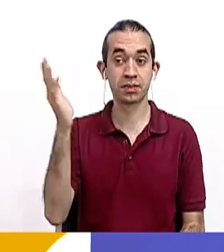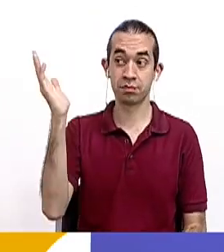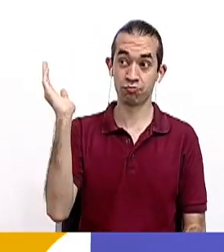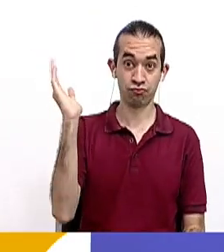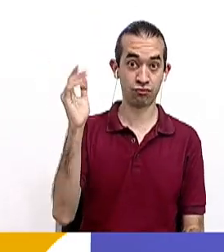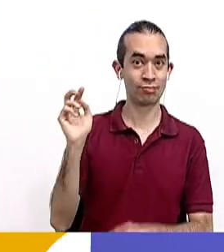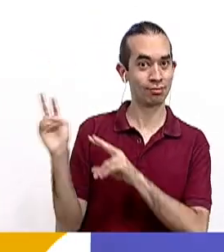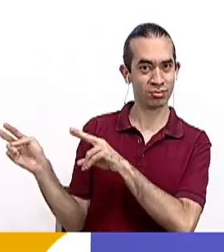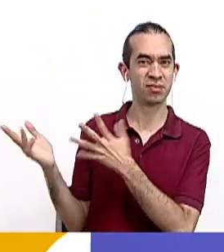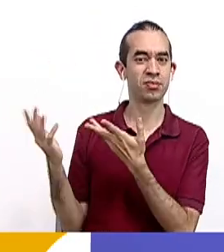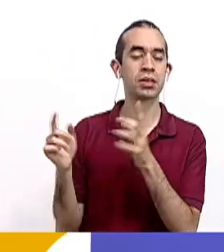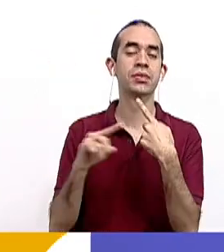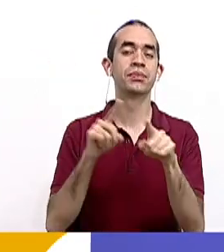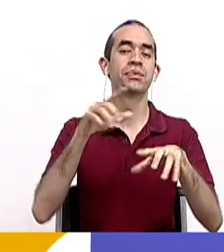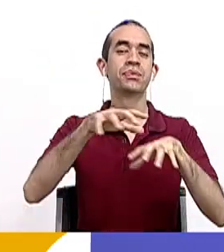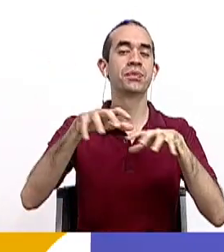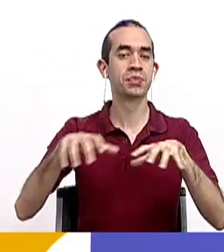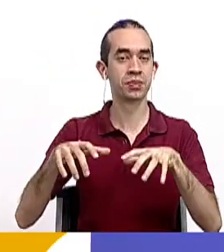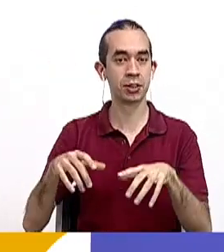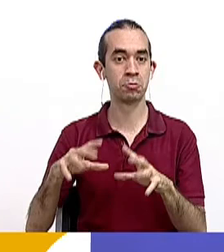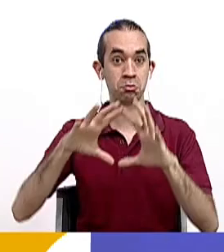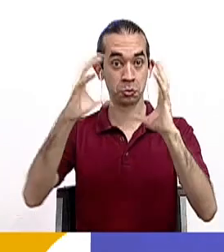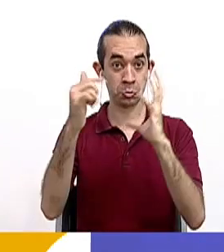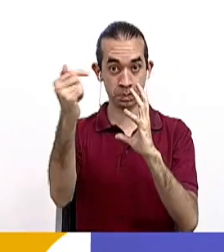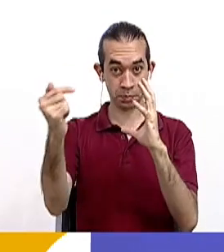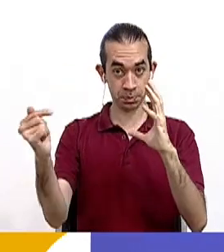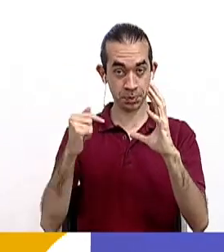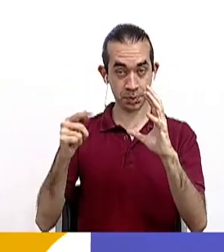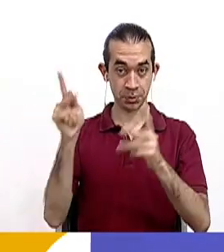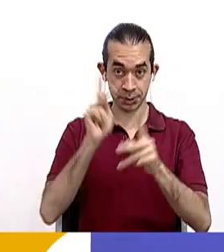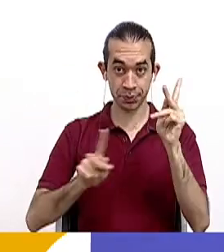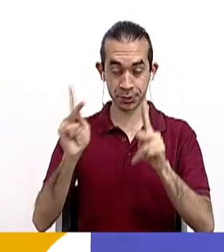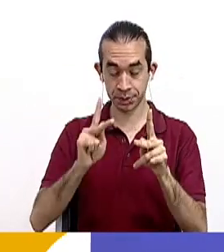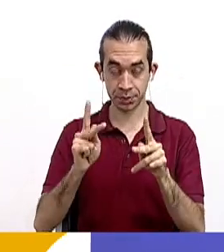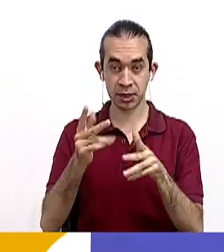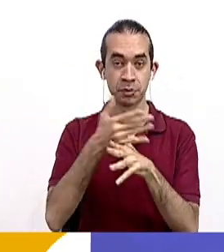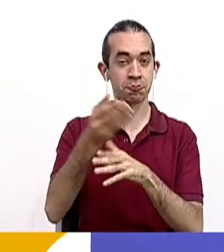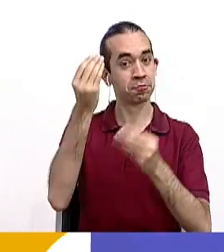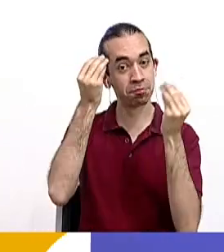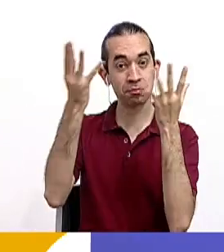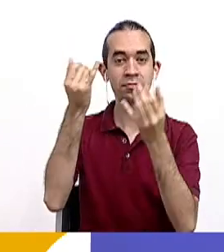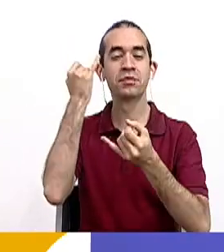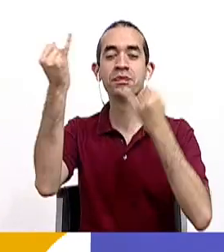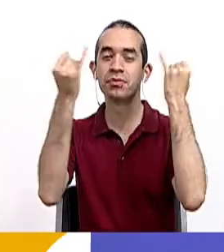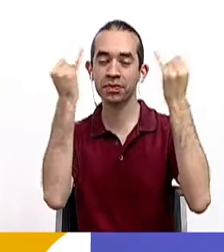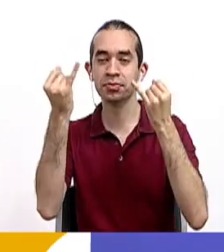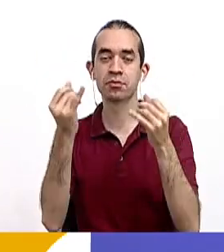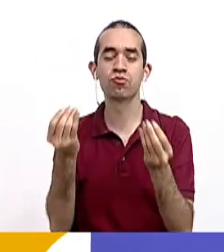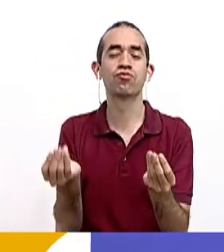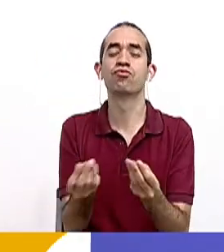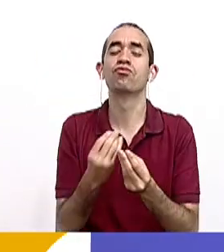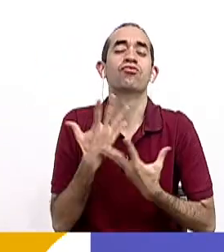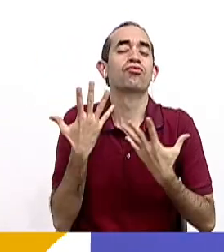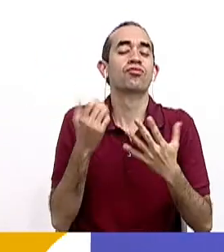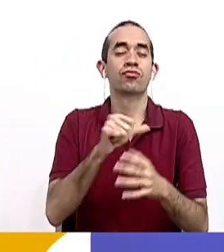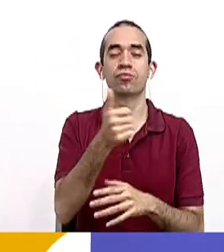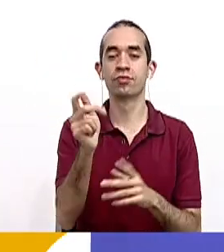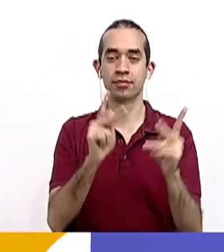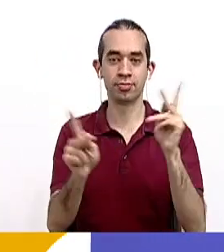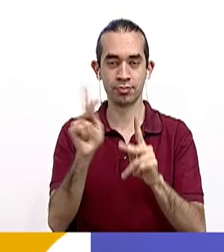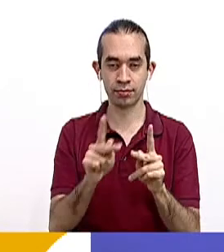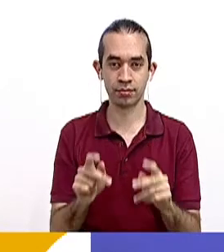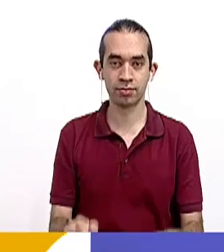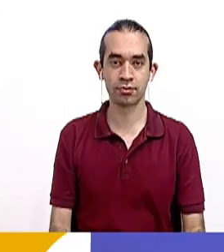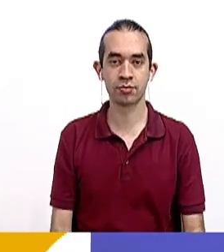Talks are different events that are happening around the world with people sharing ideas and trying to inspire others. So her TED